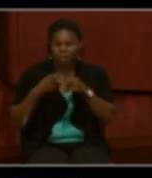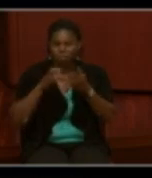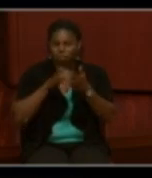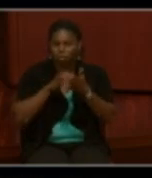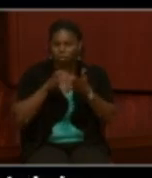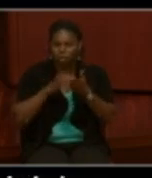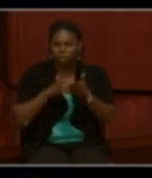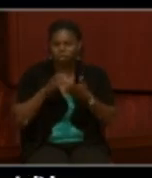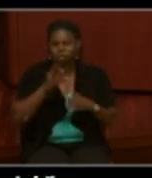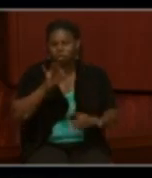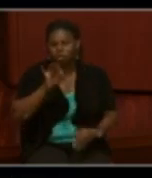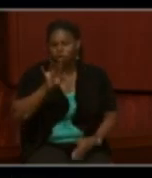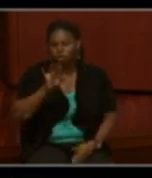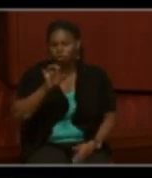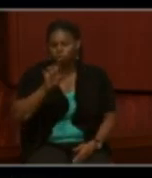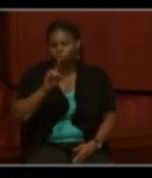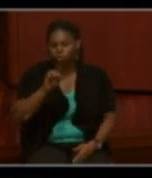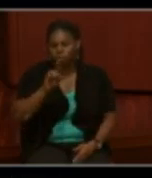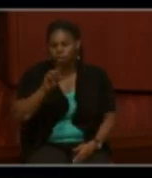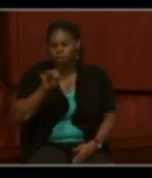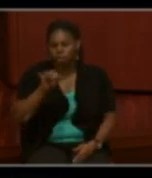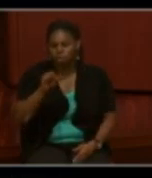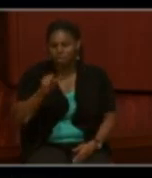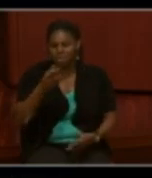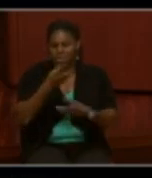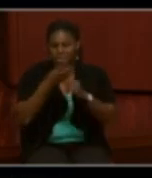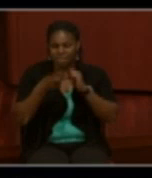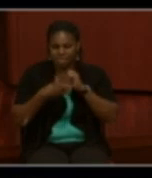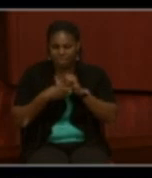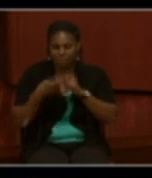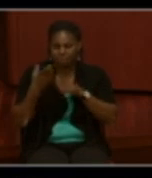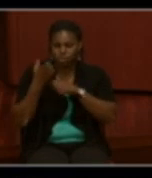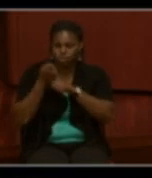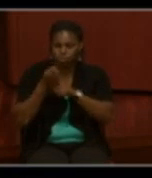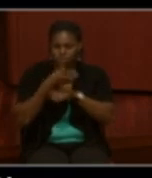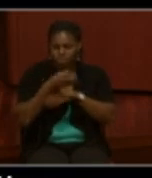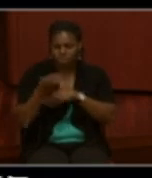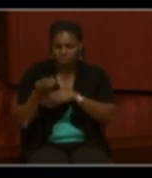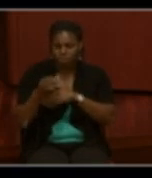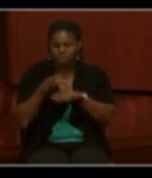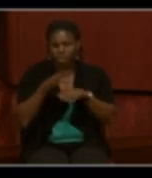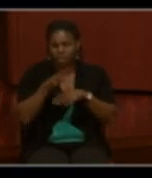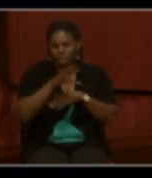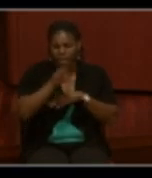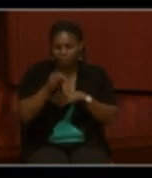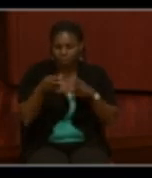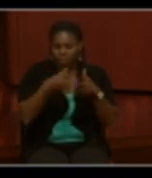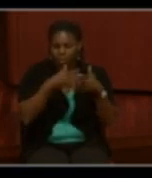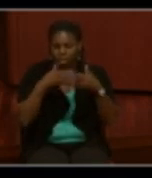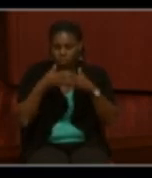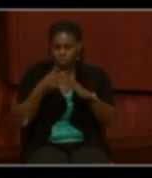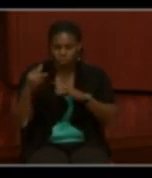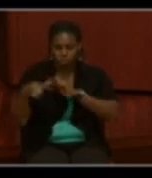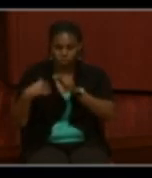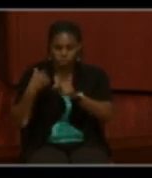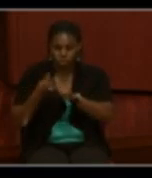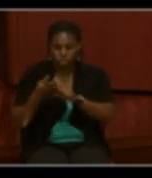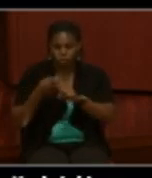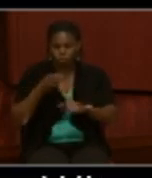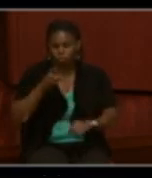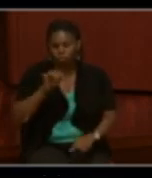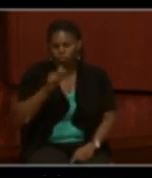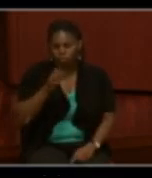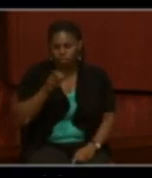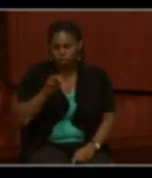is The Freedmen's Savings and Trust Company, an African-American genealogical research by our former colleague, Reginald